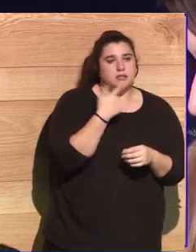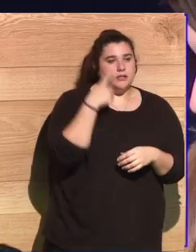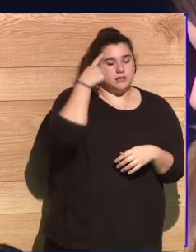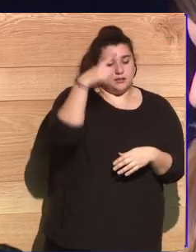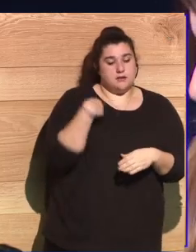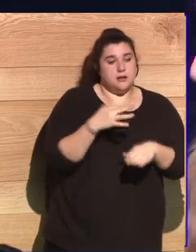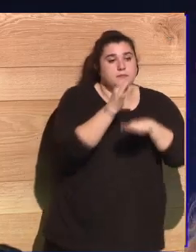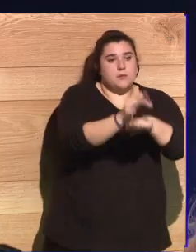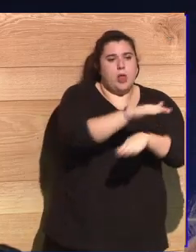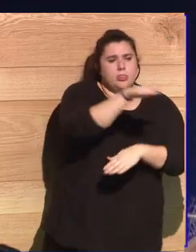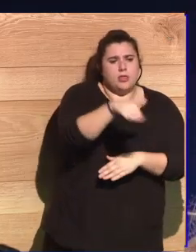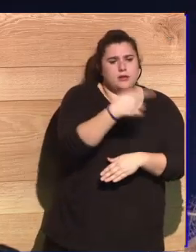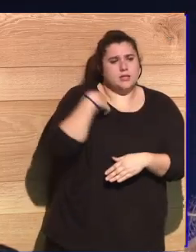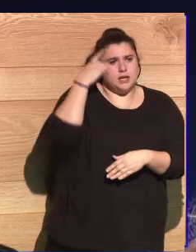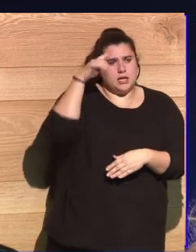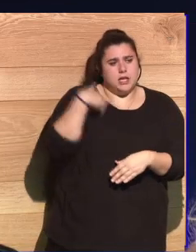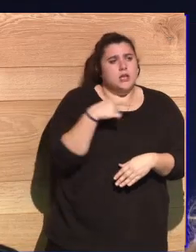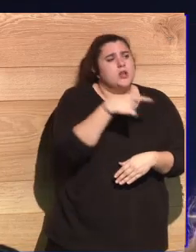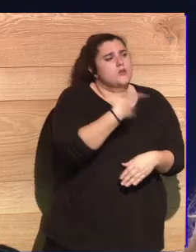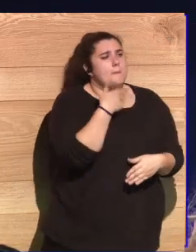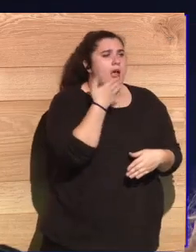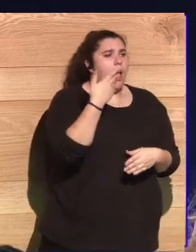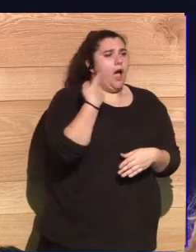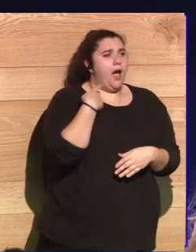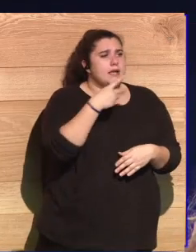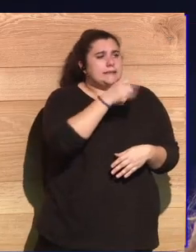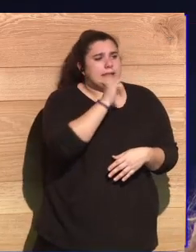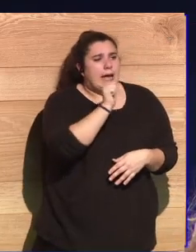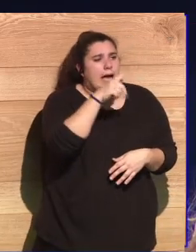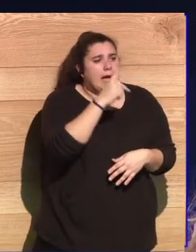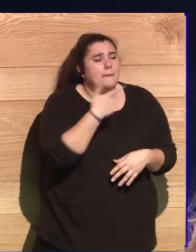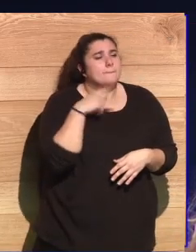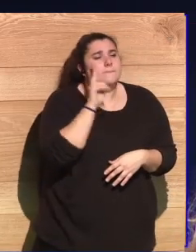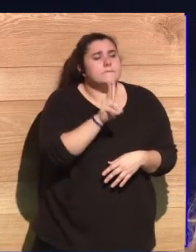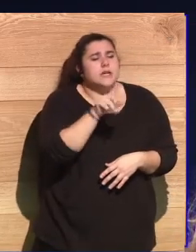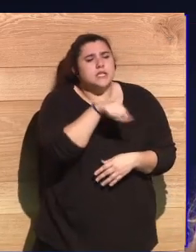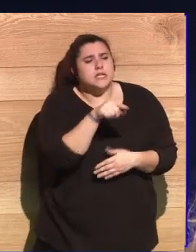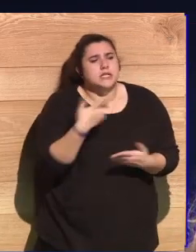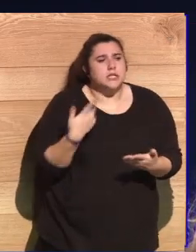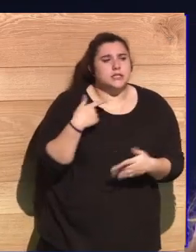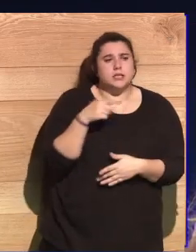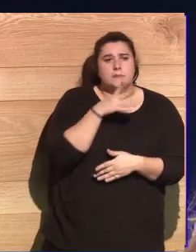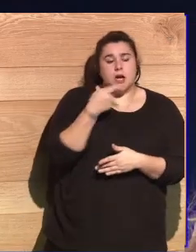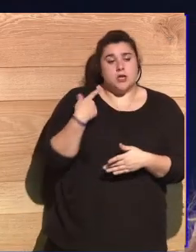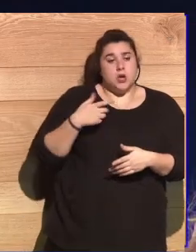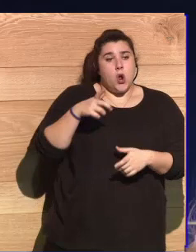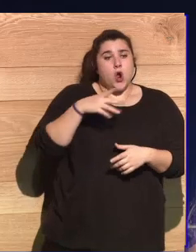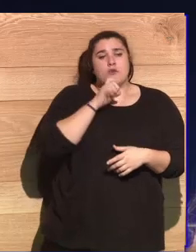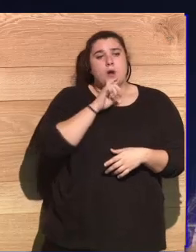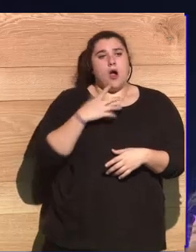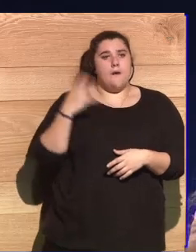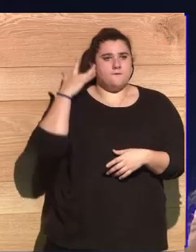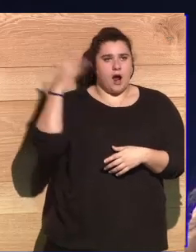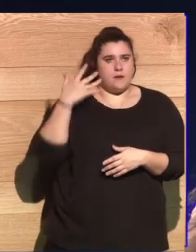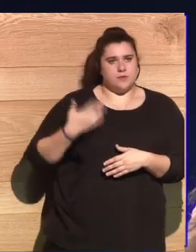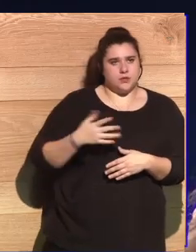So it tickled me to think that so many fans of Jack Kerouac would show up